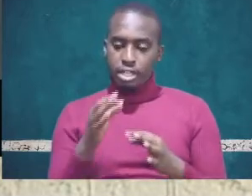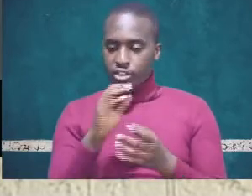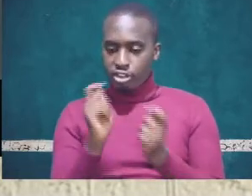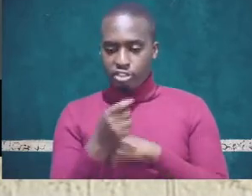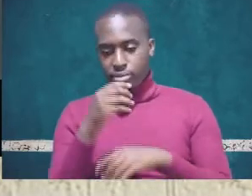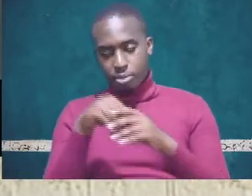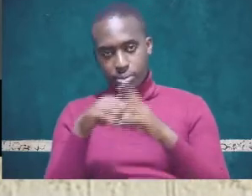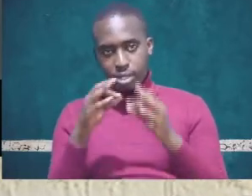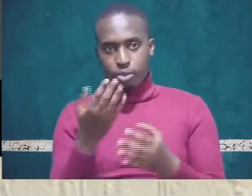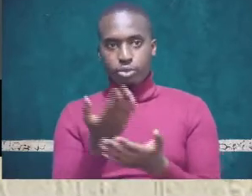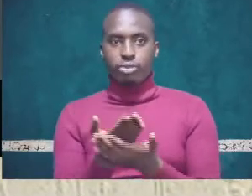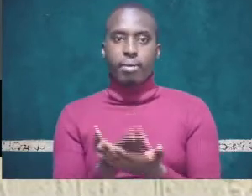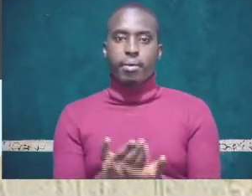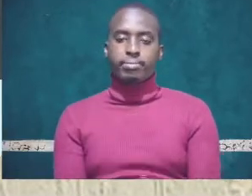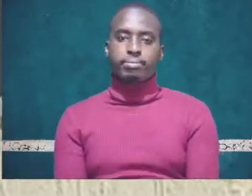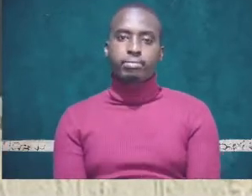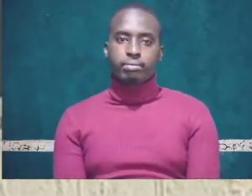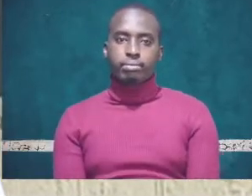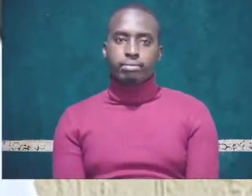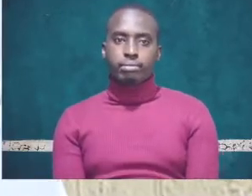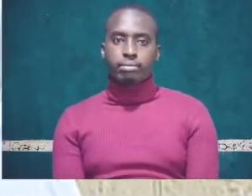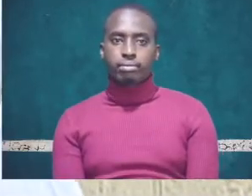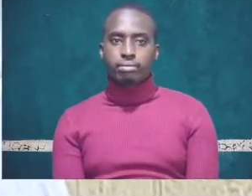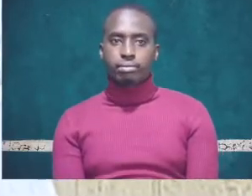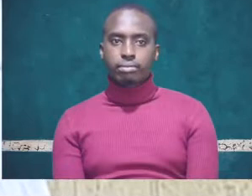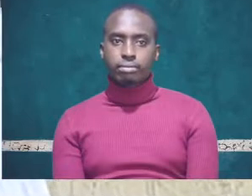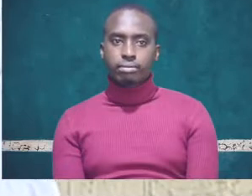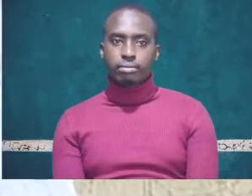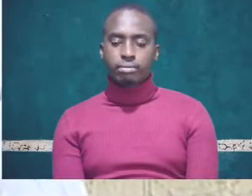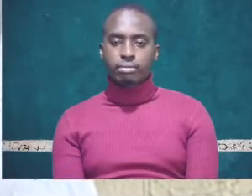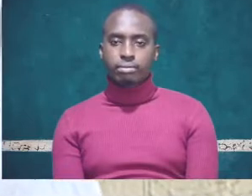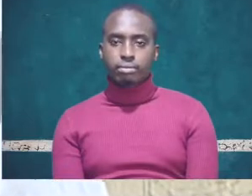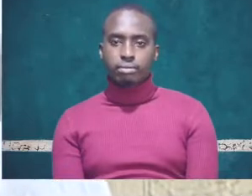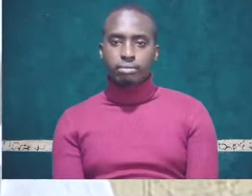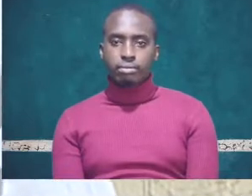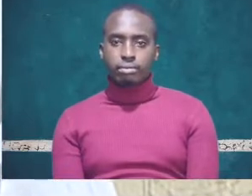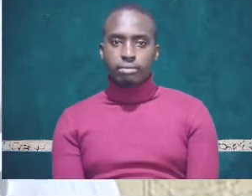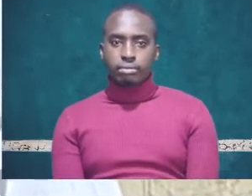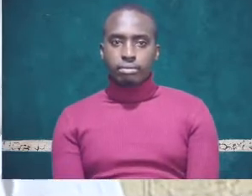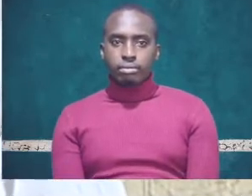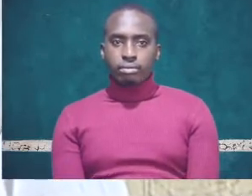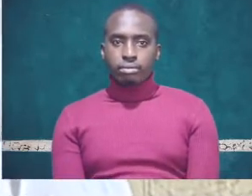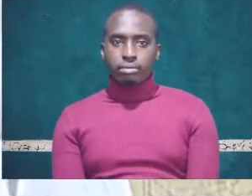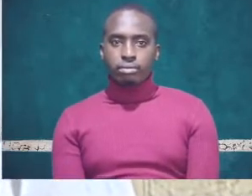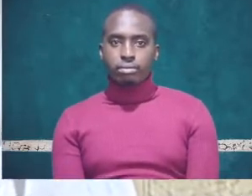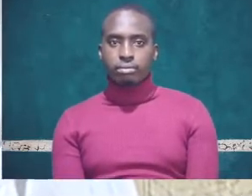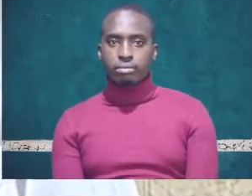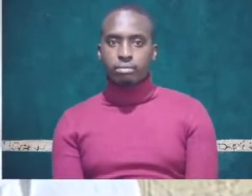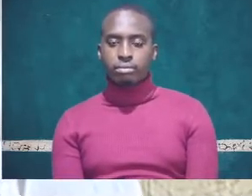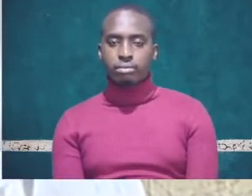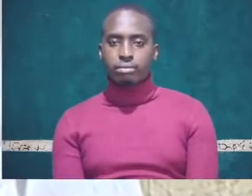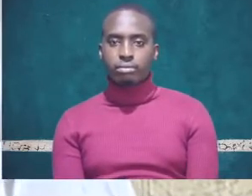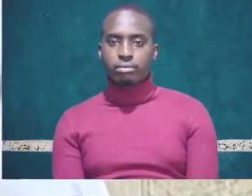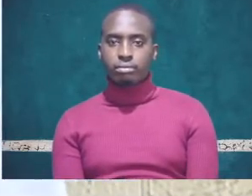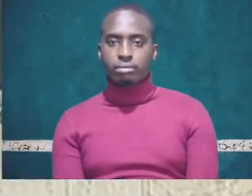demanded. A change in quantity demanded. A change in quantity